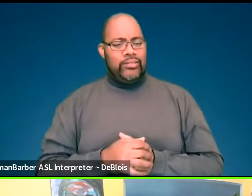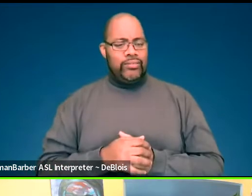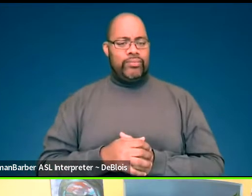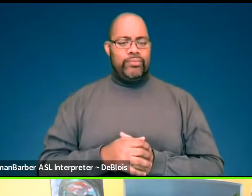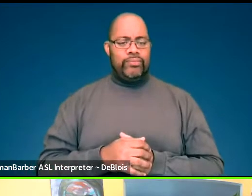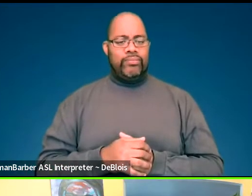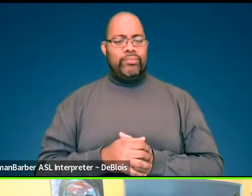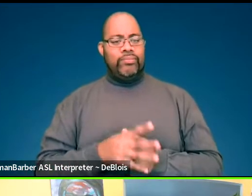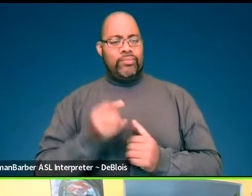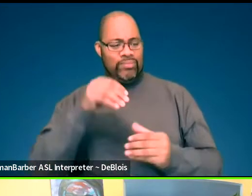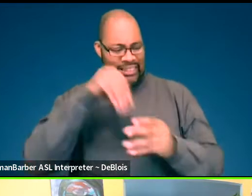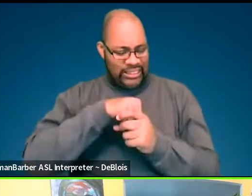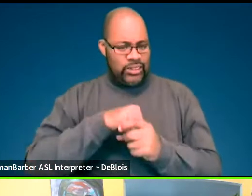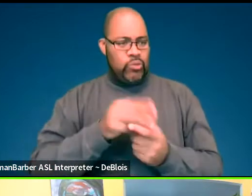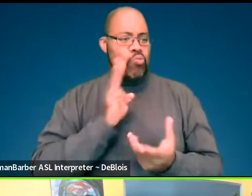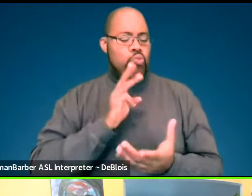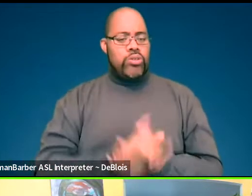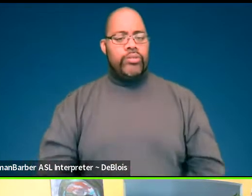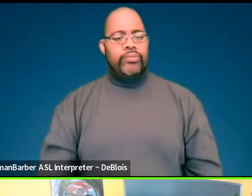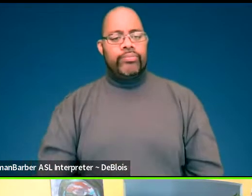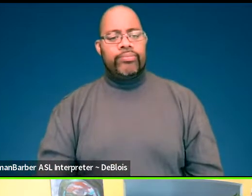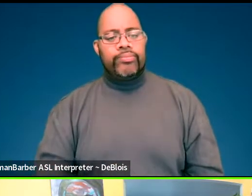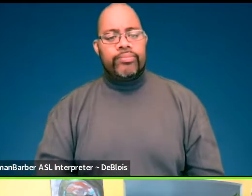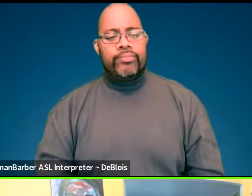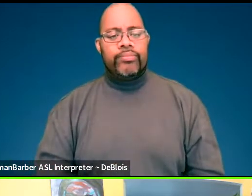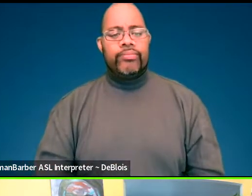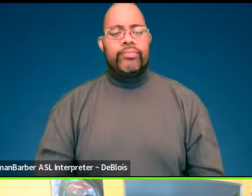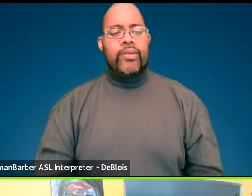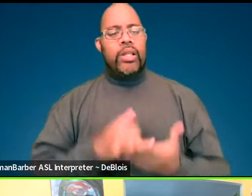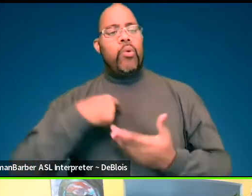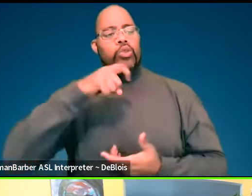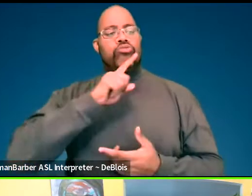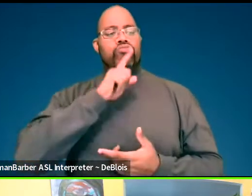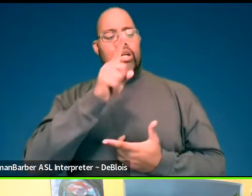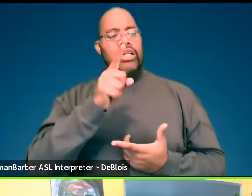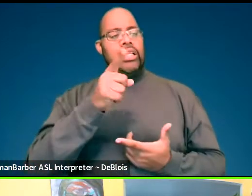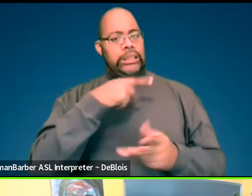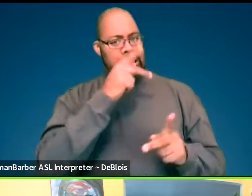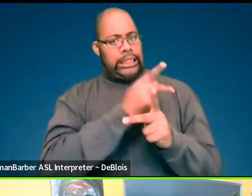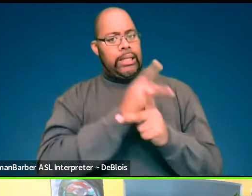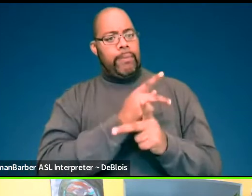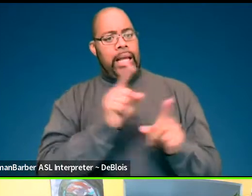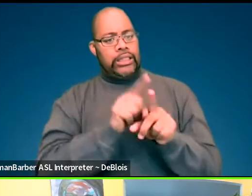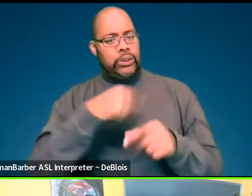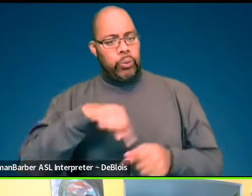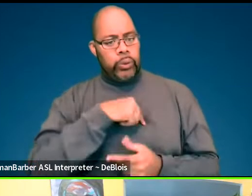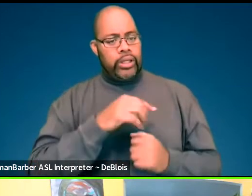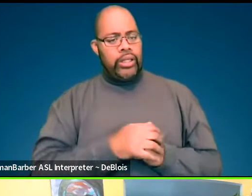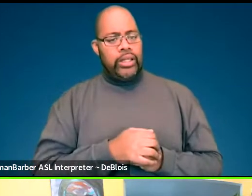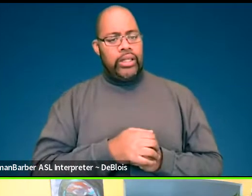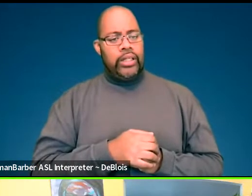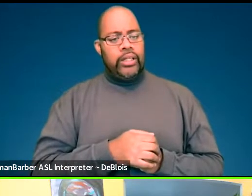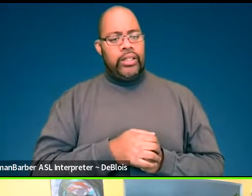of being in the water, that we should really hold on to as we're like